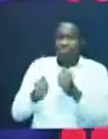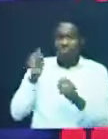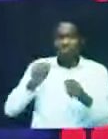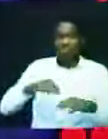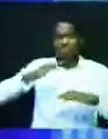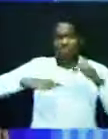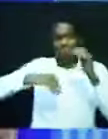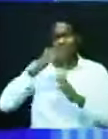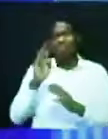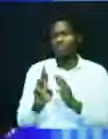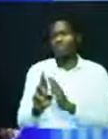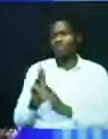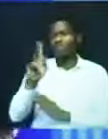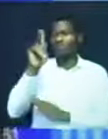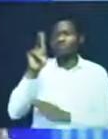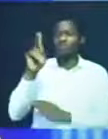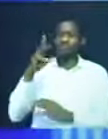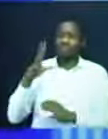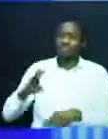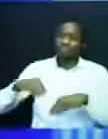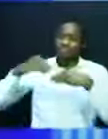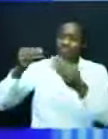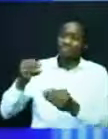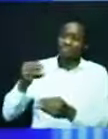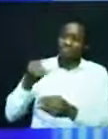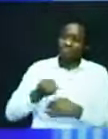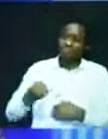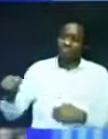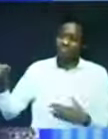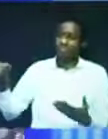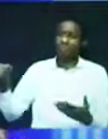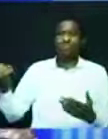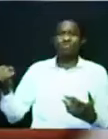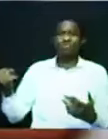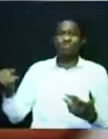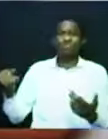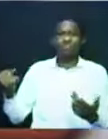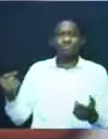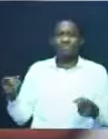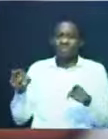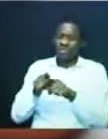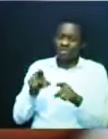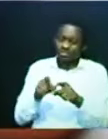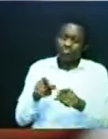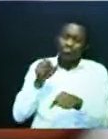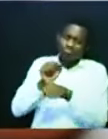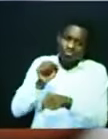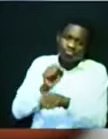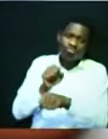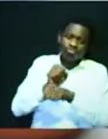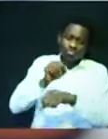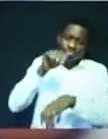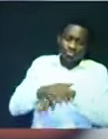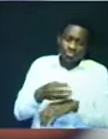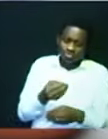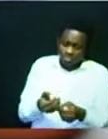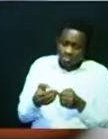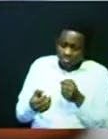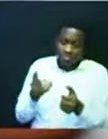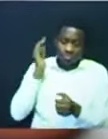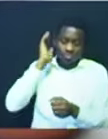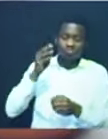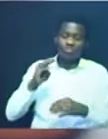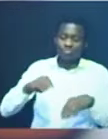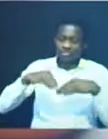which can build you up and give you inheritance. As long as you are working on your seed, it will give